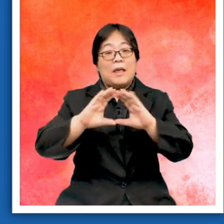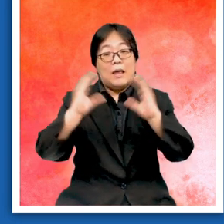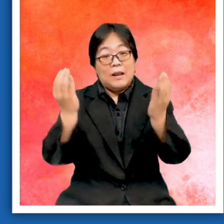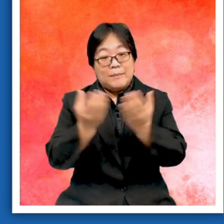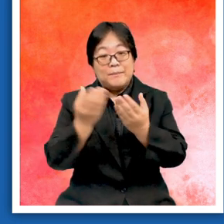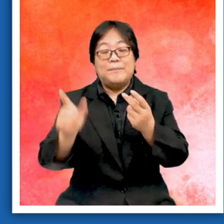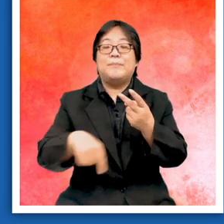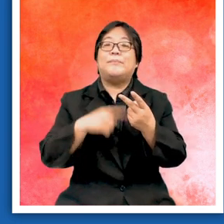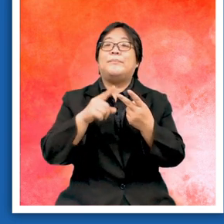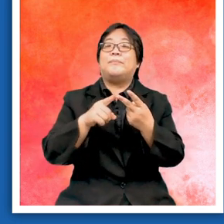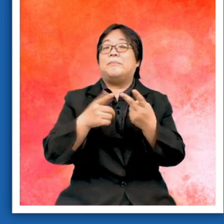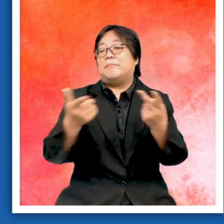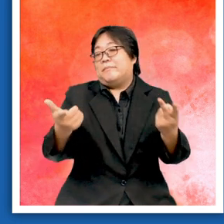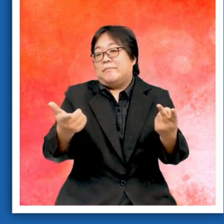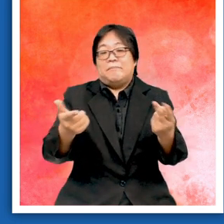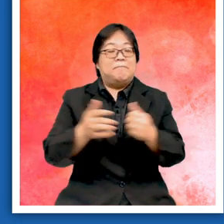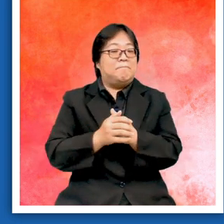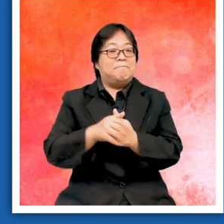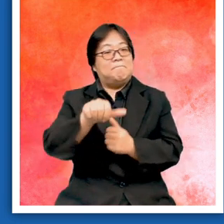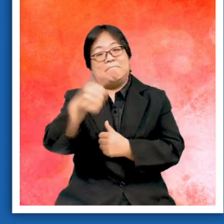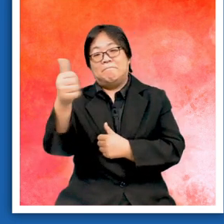for any other